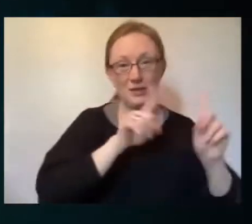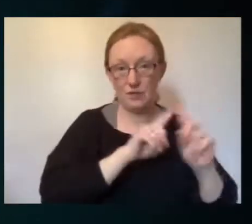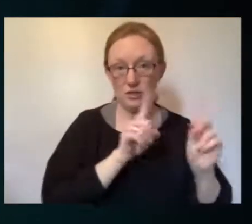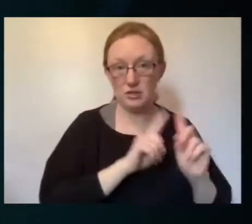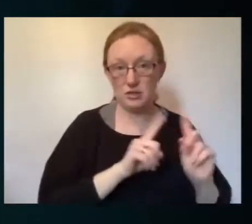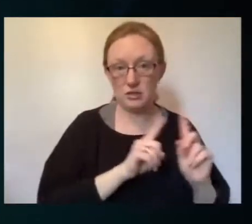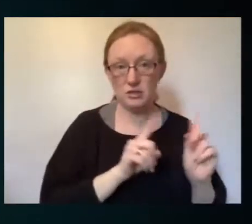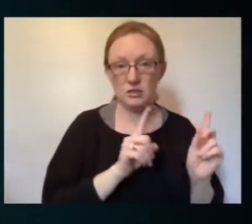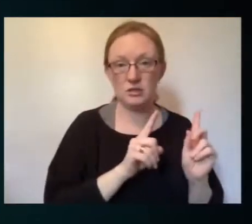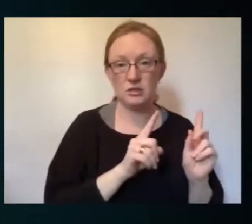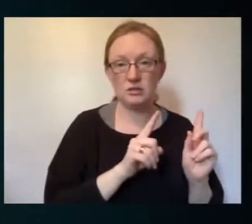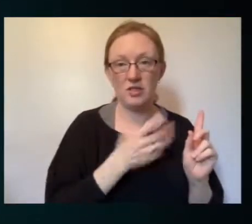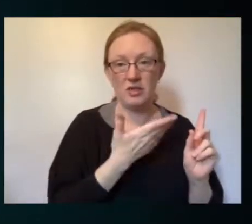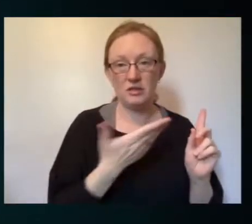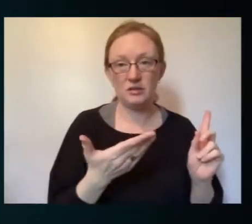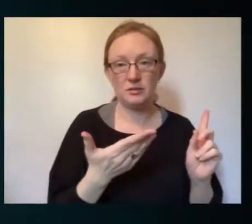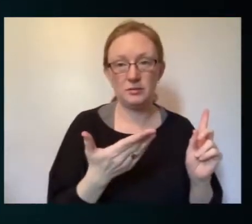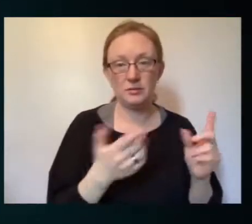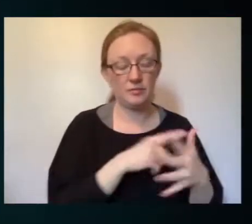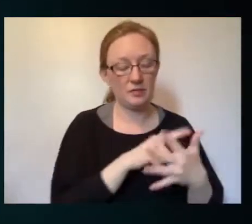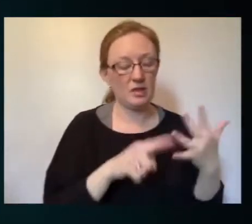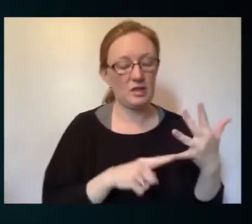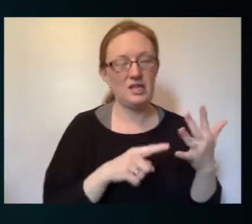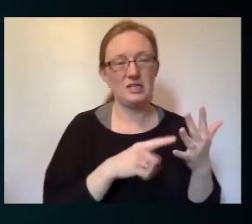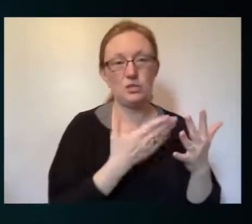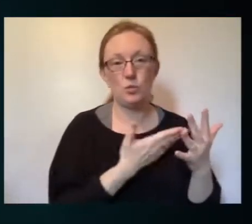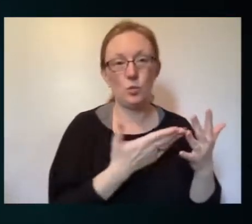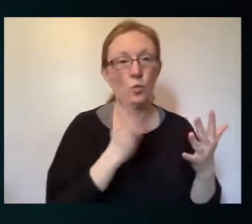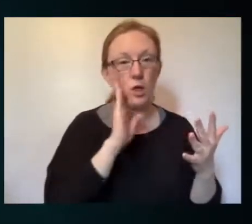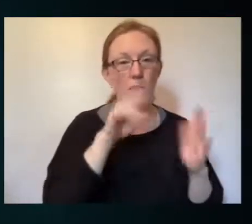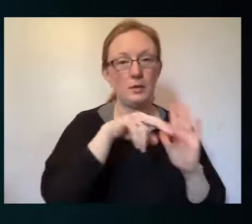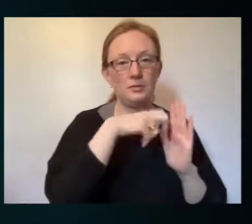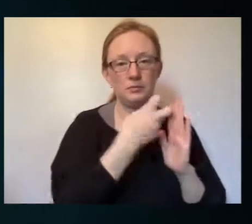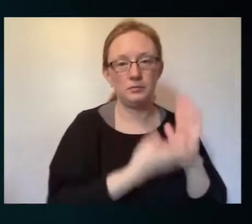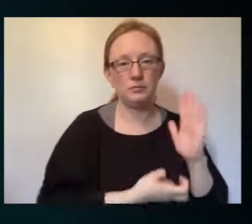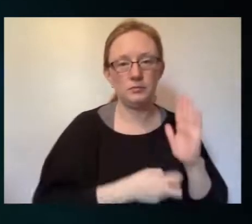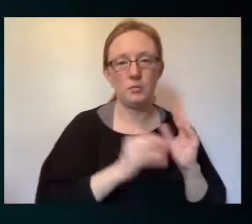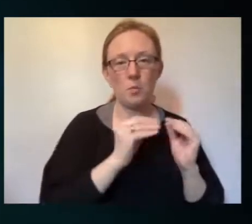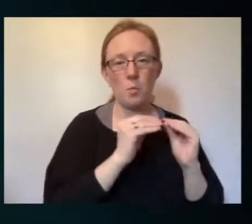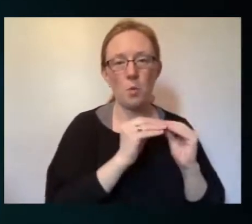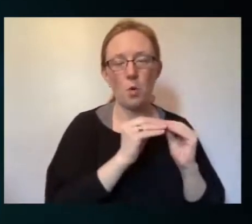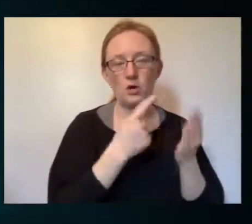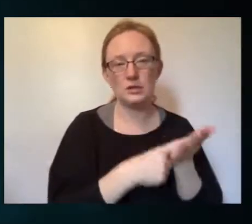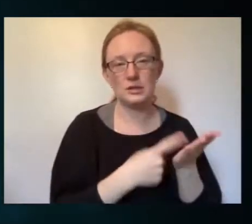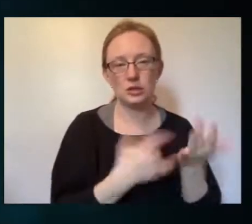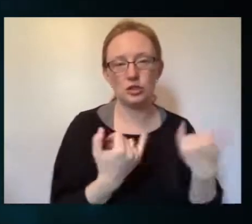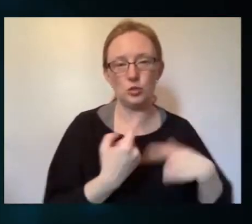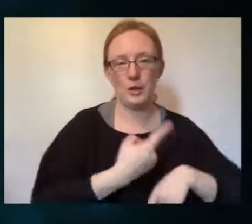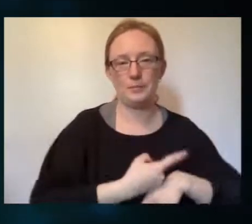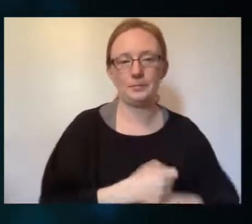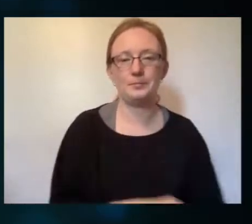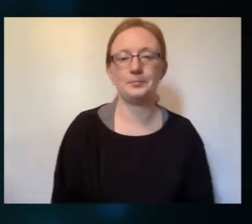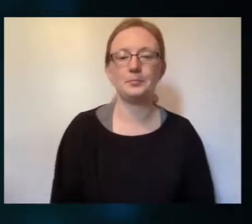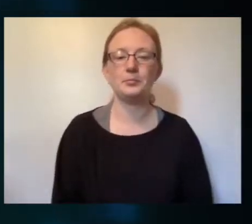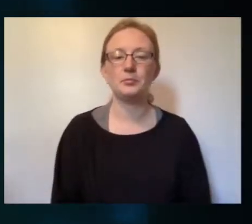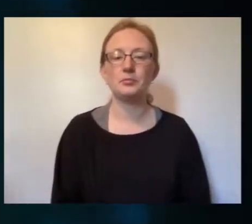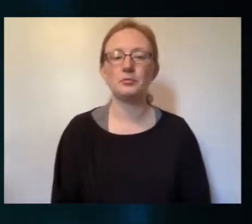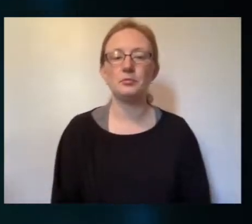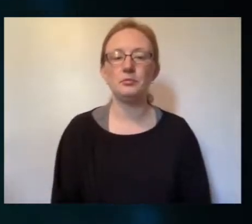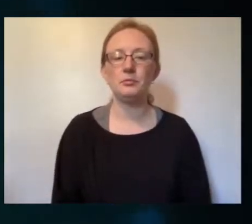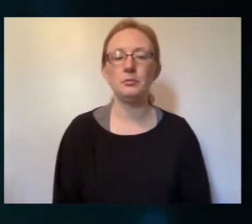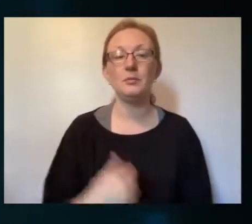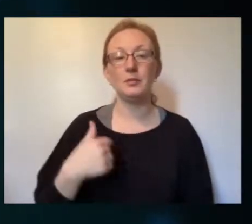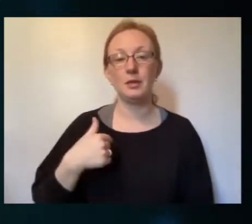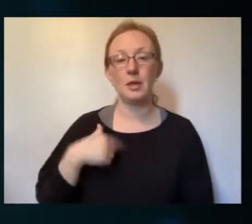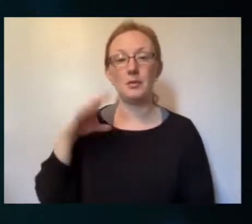And those are some of the things that we'll be talking about. And I'm here as co-organizer along with